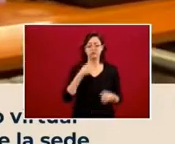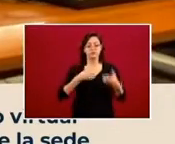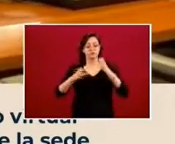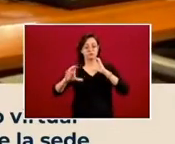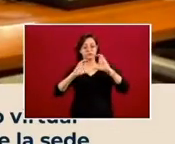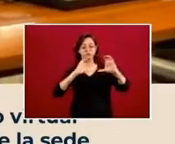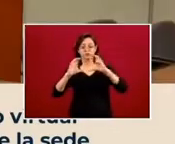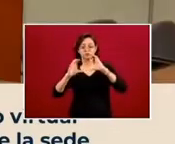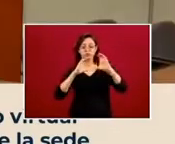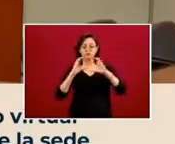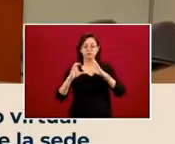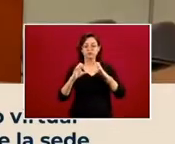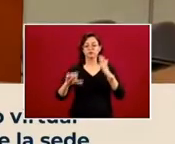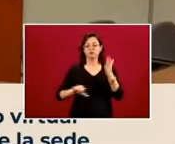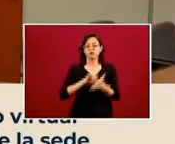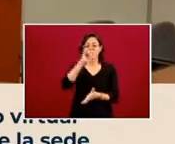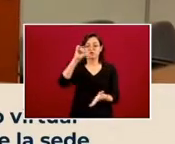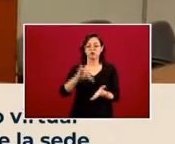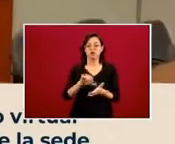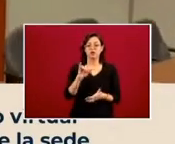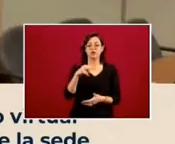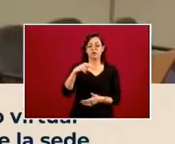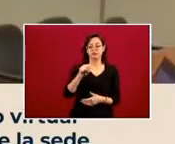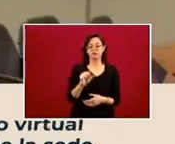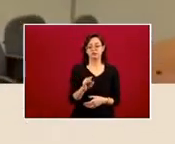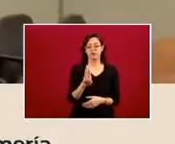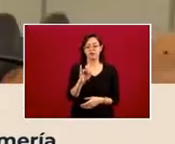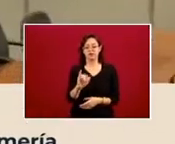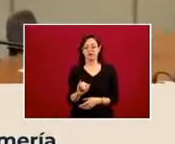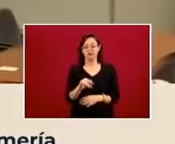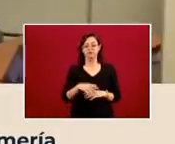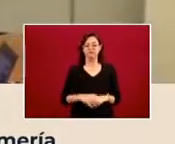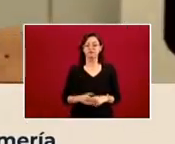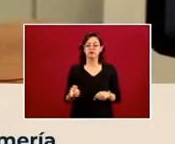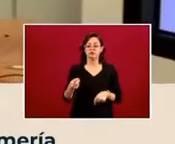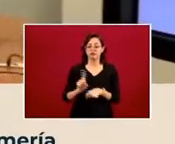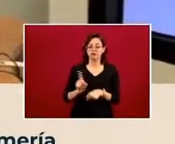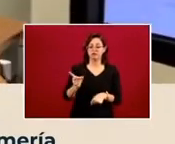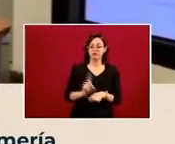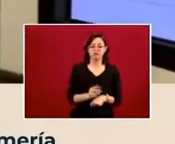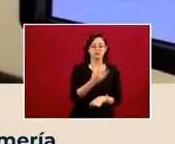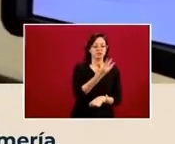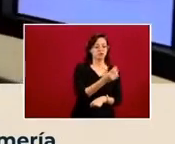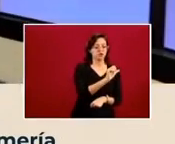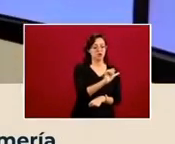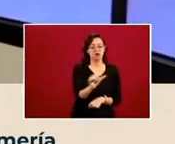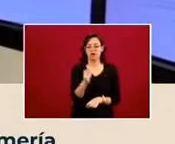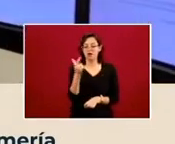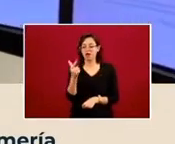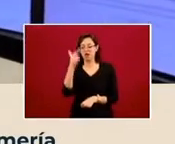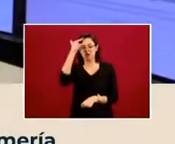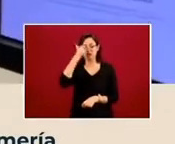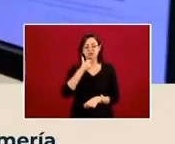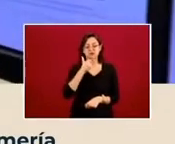a virtual forum with open mics that will be implemented from the Wellbeing National